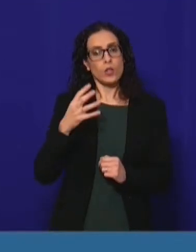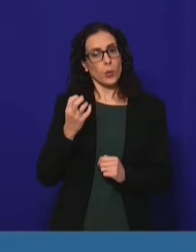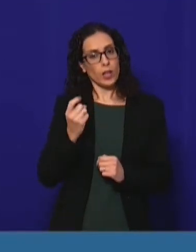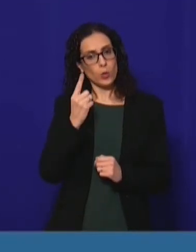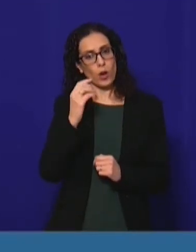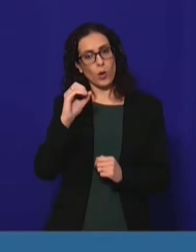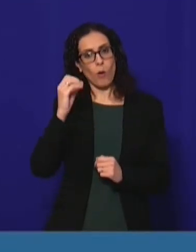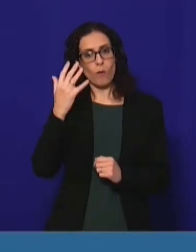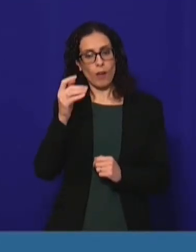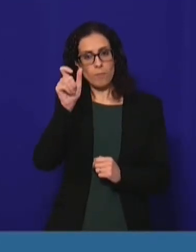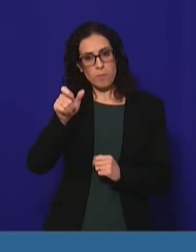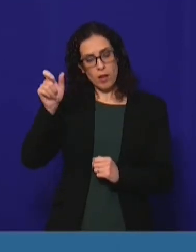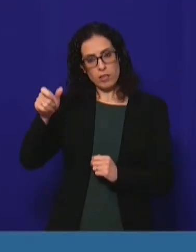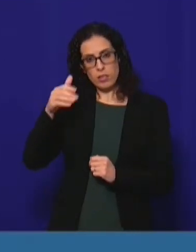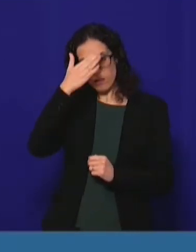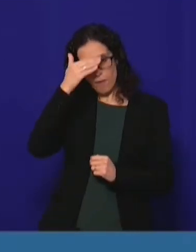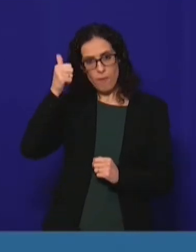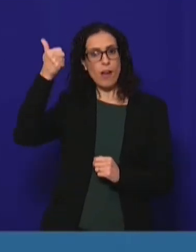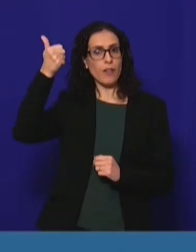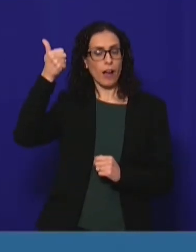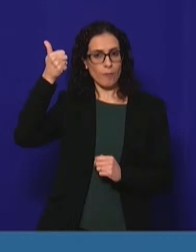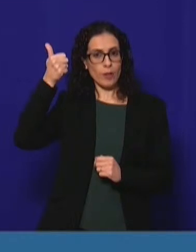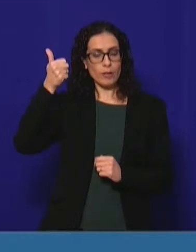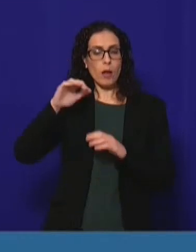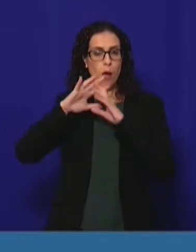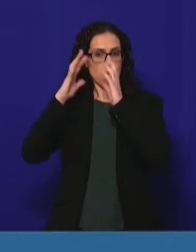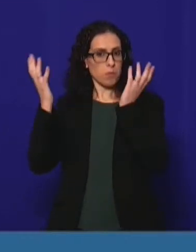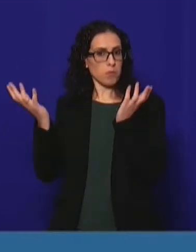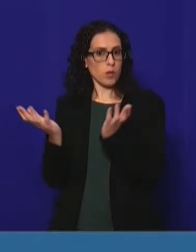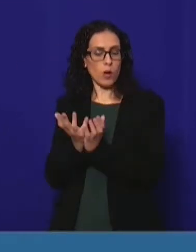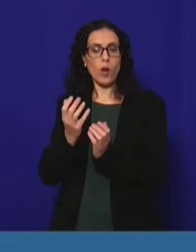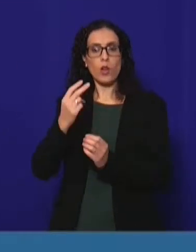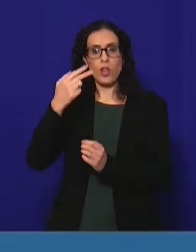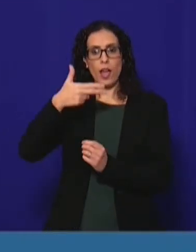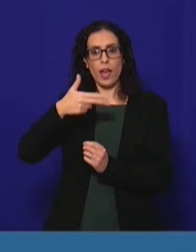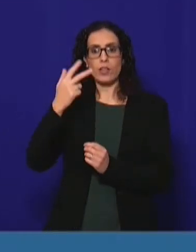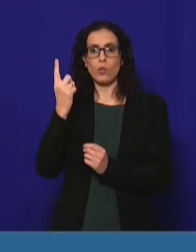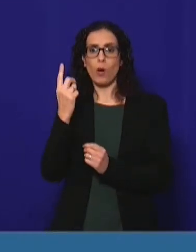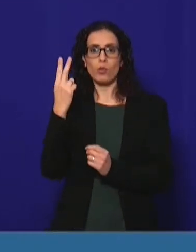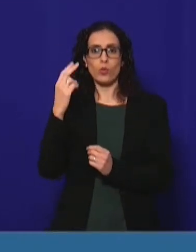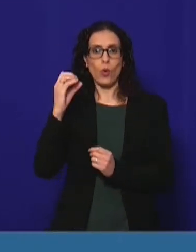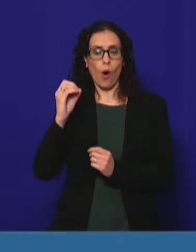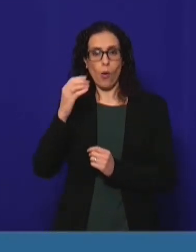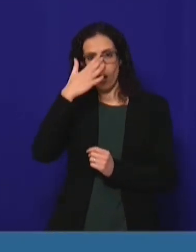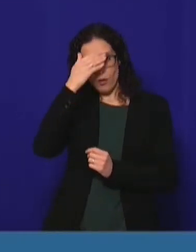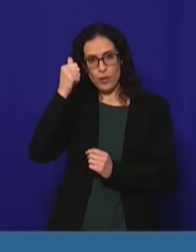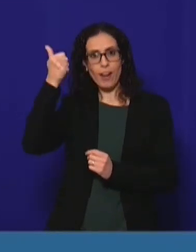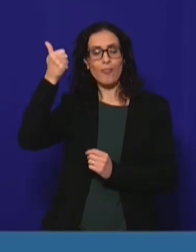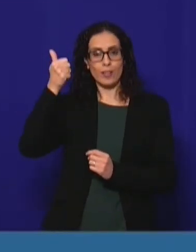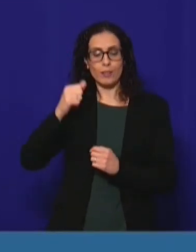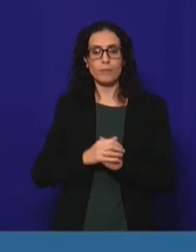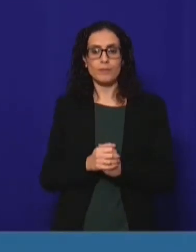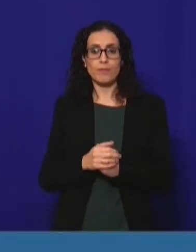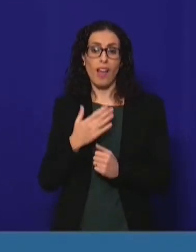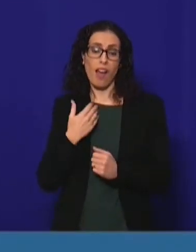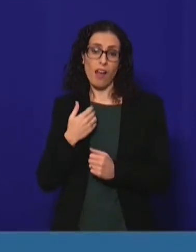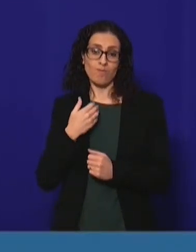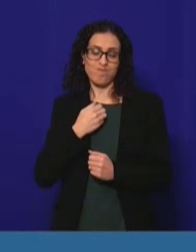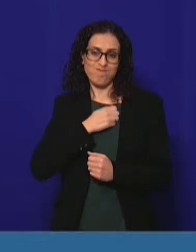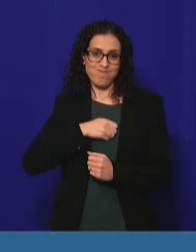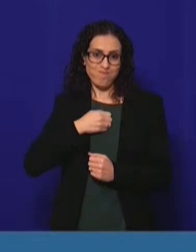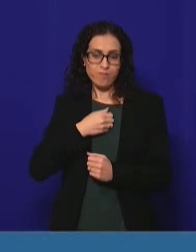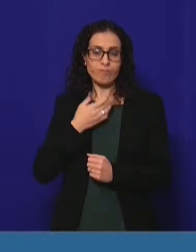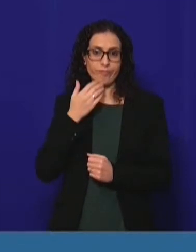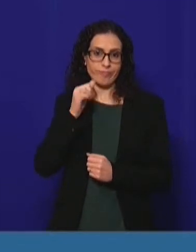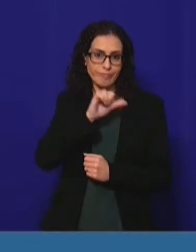105 persons who have recovered, so the total number of recoveries is 8,120. Unfortunately, we had another